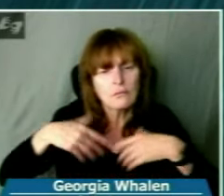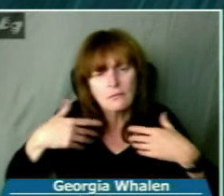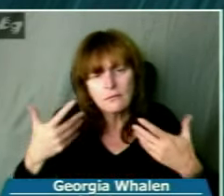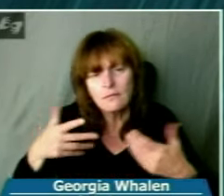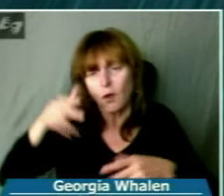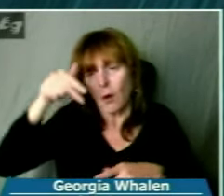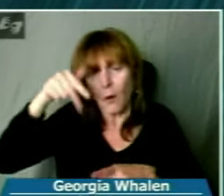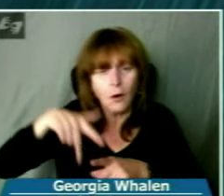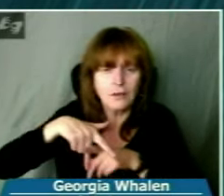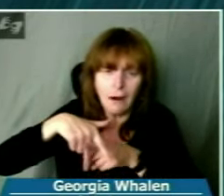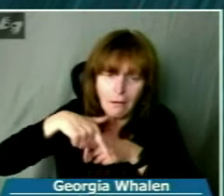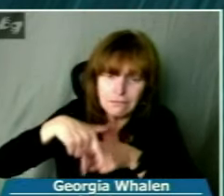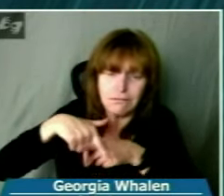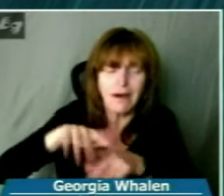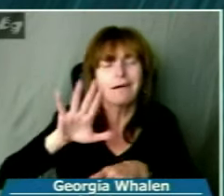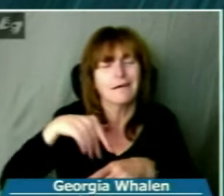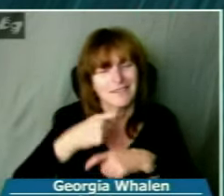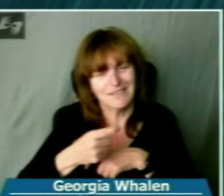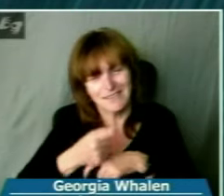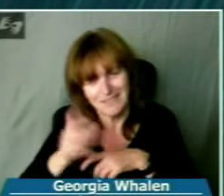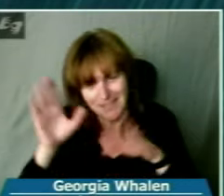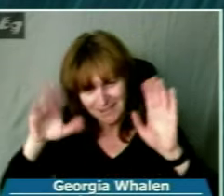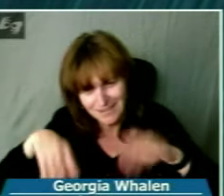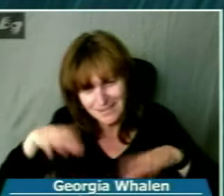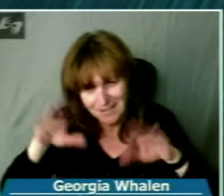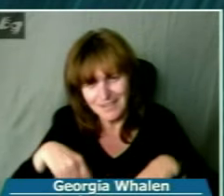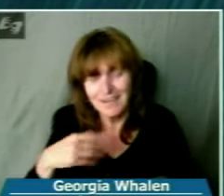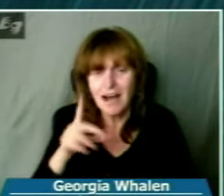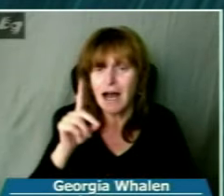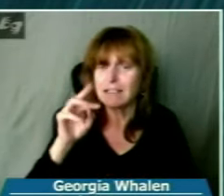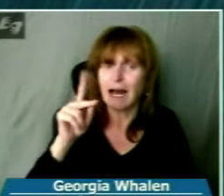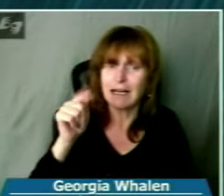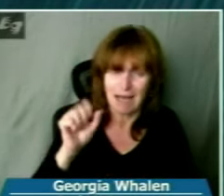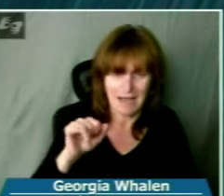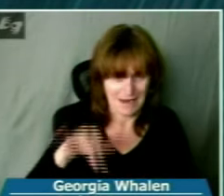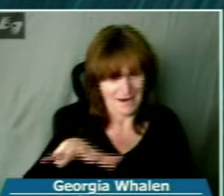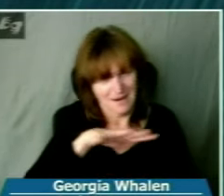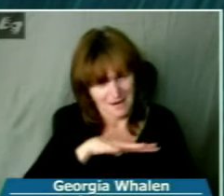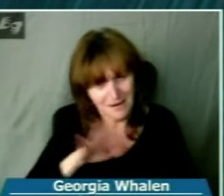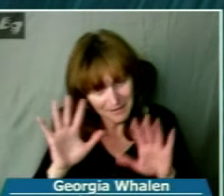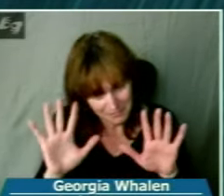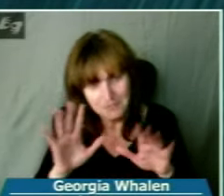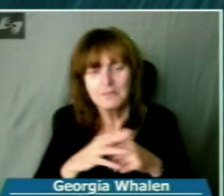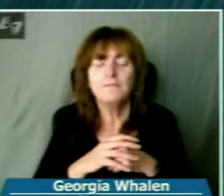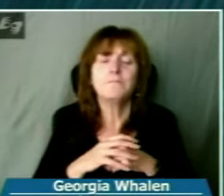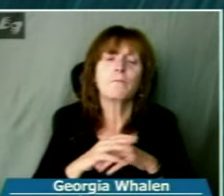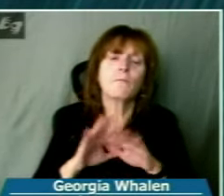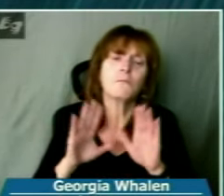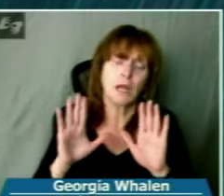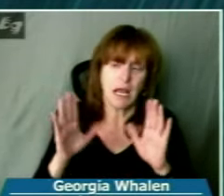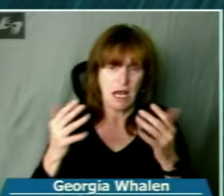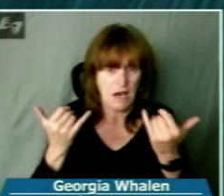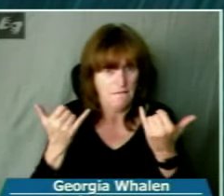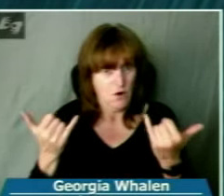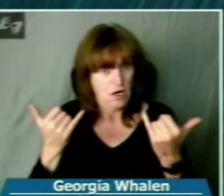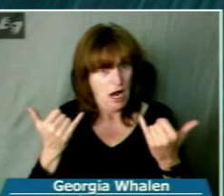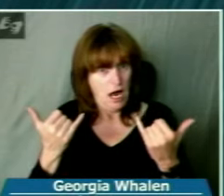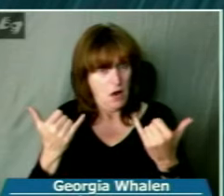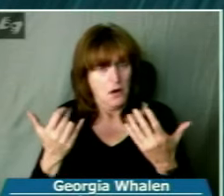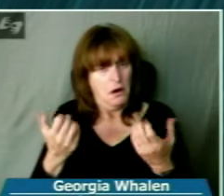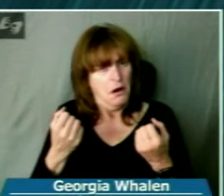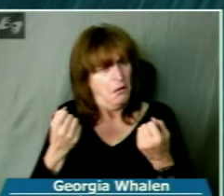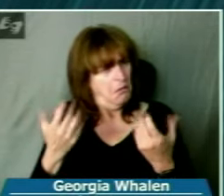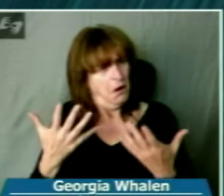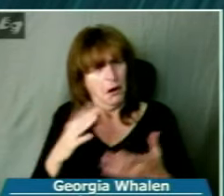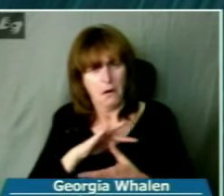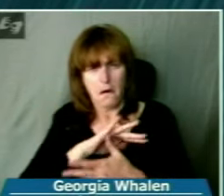on the trails in the Dundas Valley. And so it's even less of an issue today than it was a number of weeks ago.